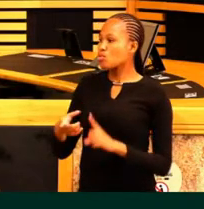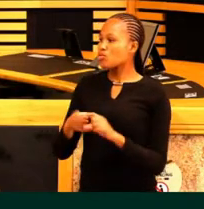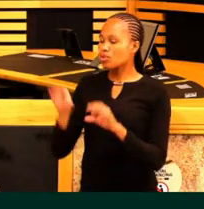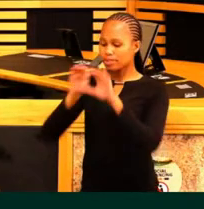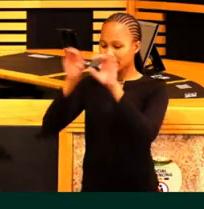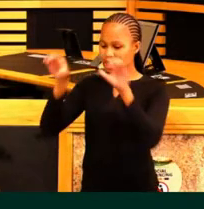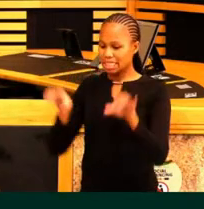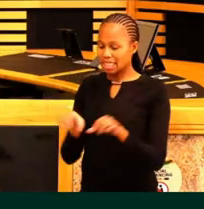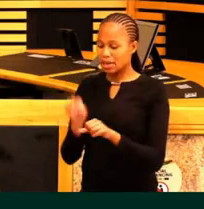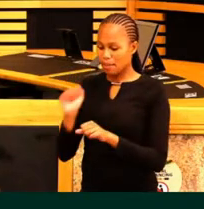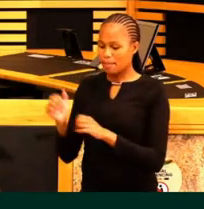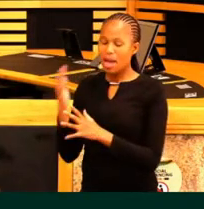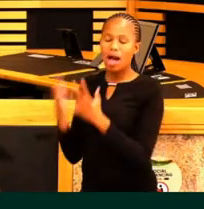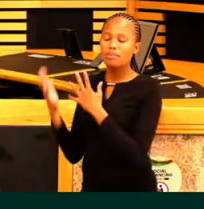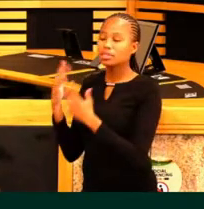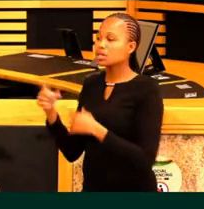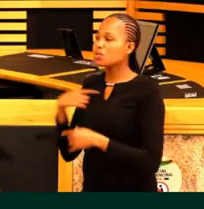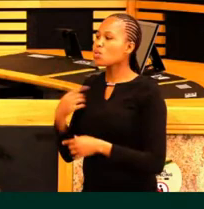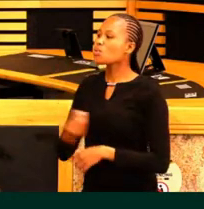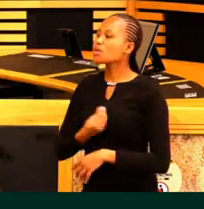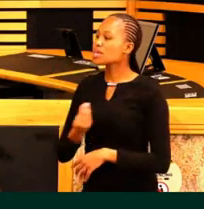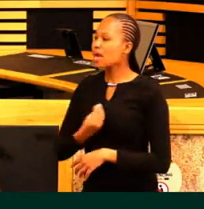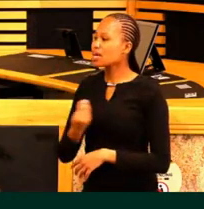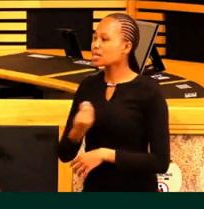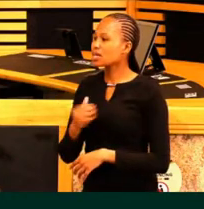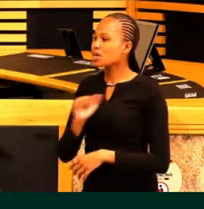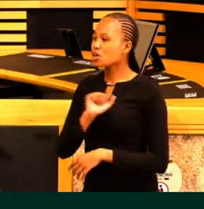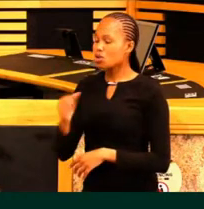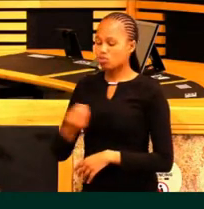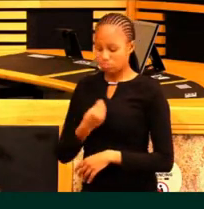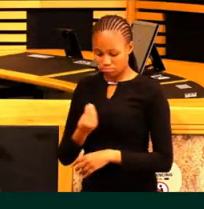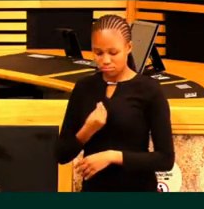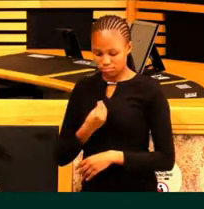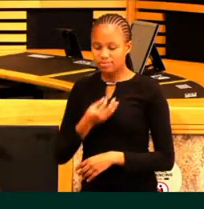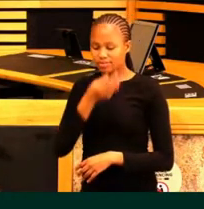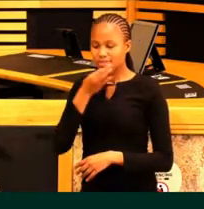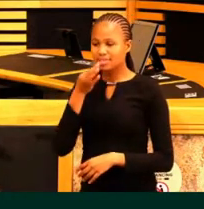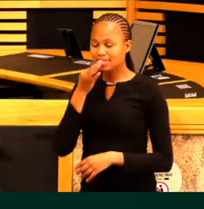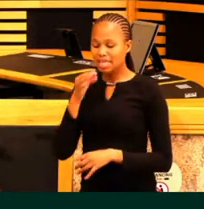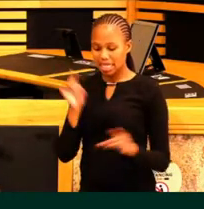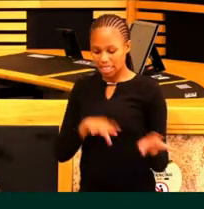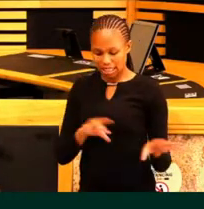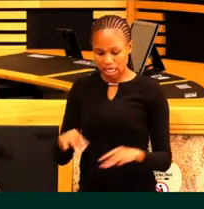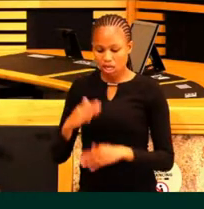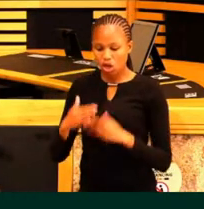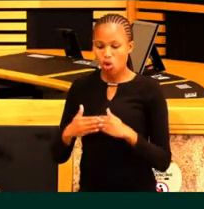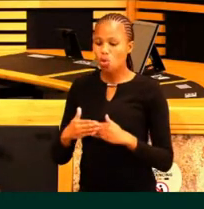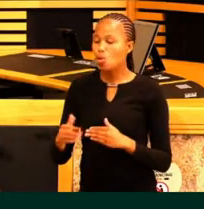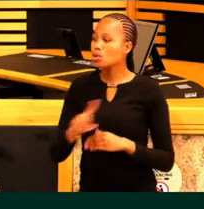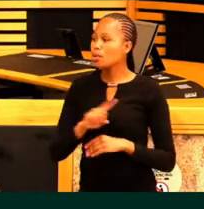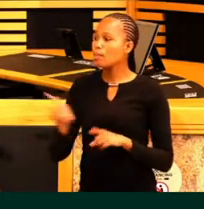apartheid we are young people and you your generation has said the struggle continues but you fail to recognize our